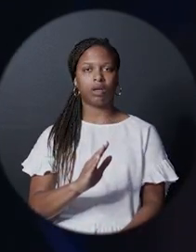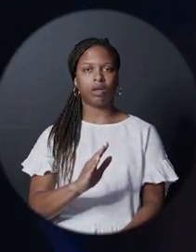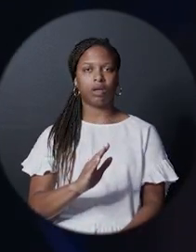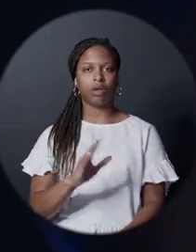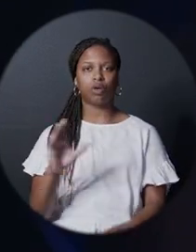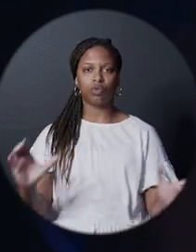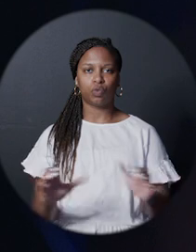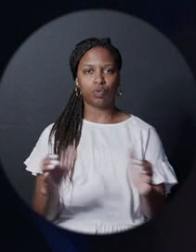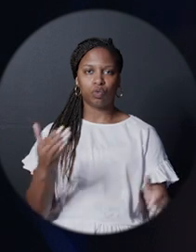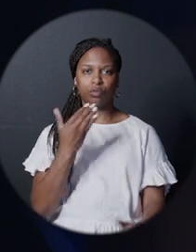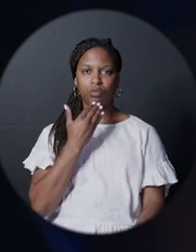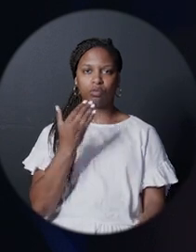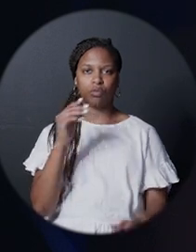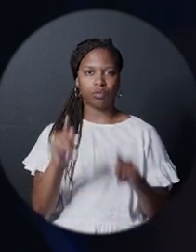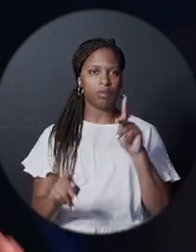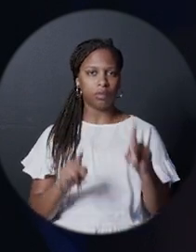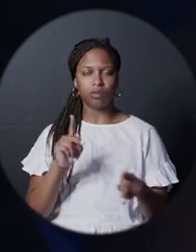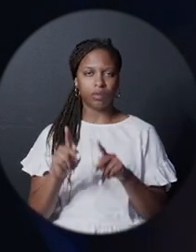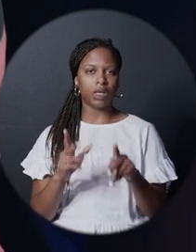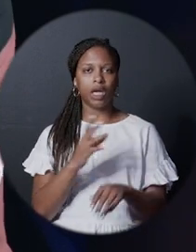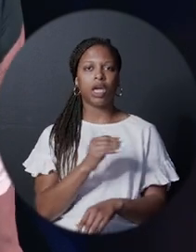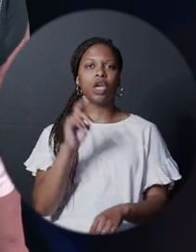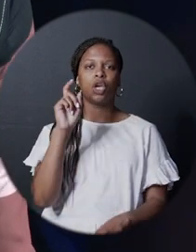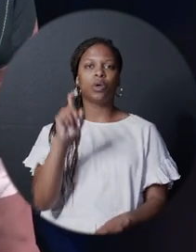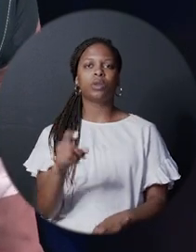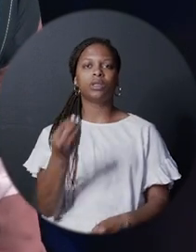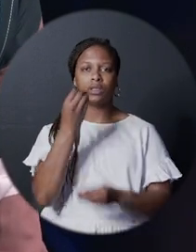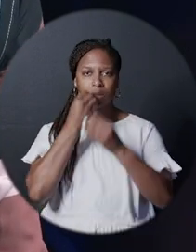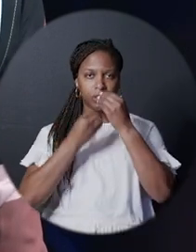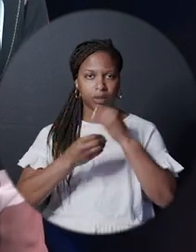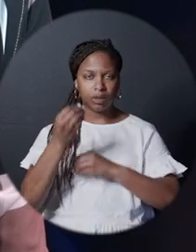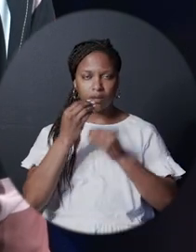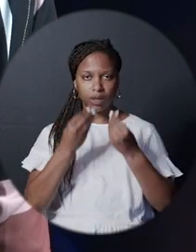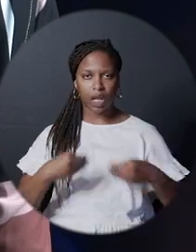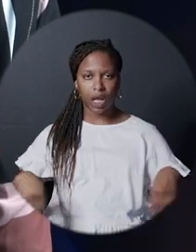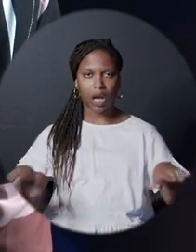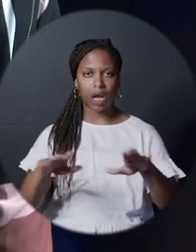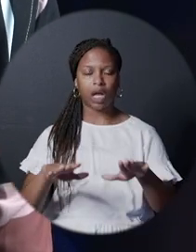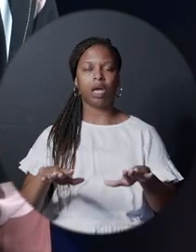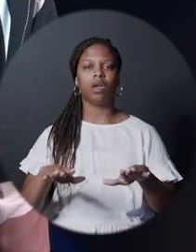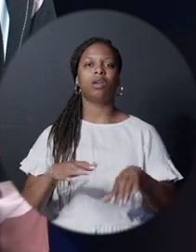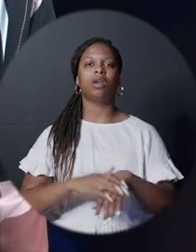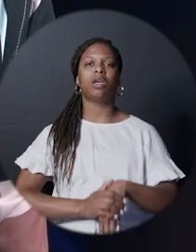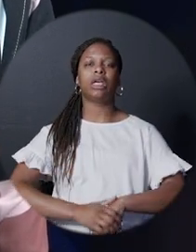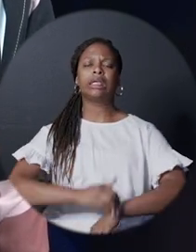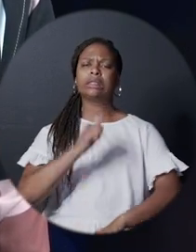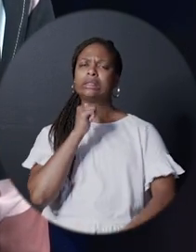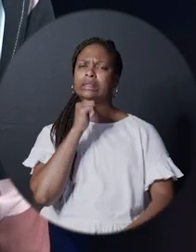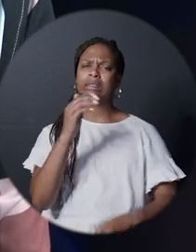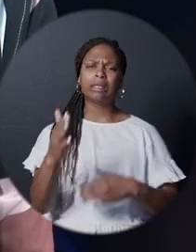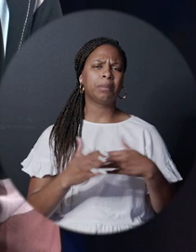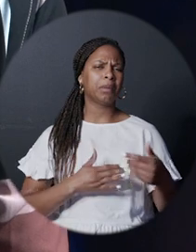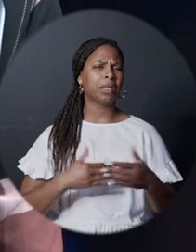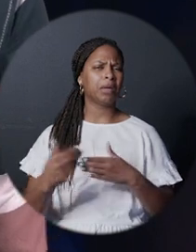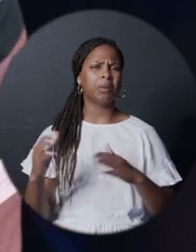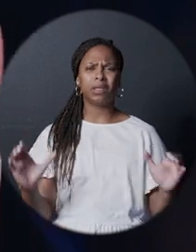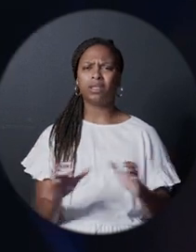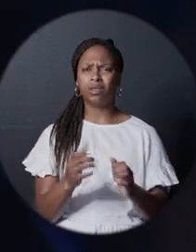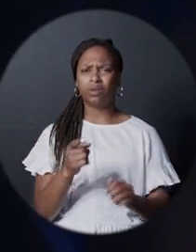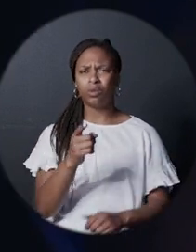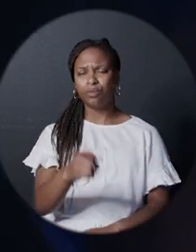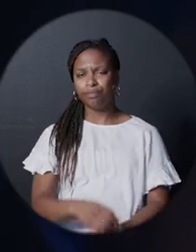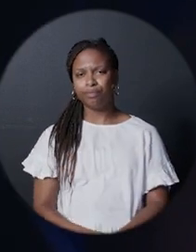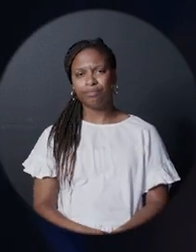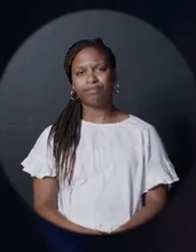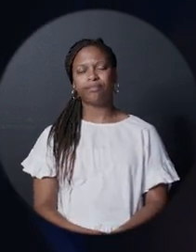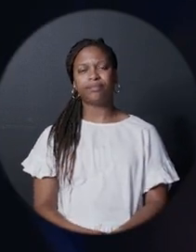Trust God. Do good to people, and you shall eat of the fat of the land. It doesn't